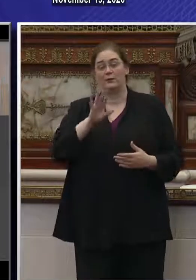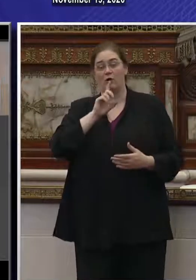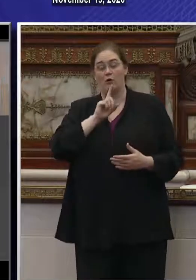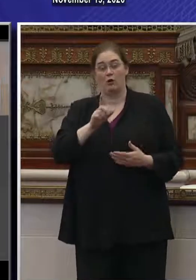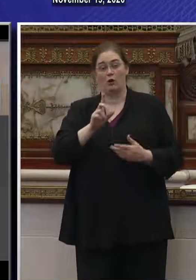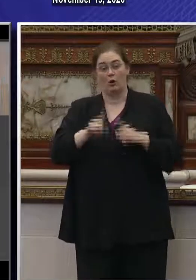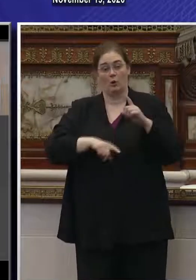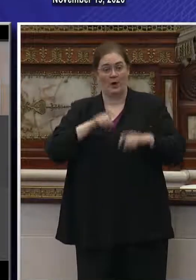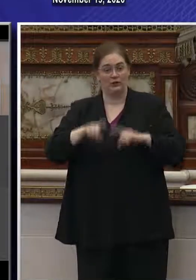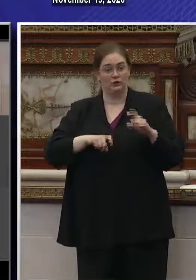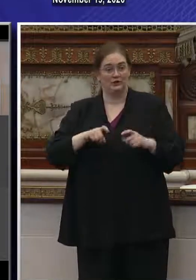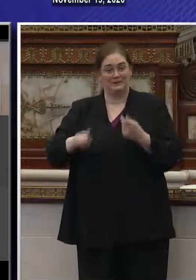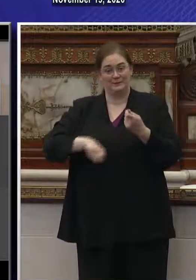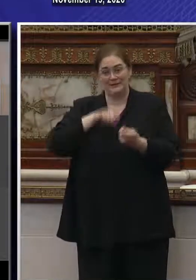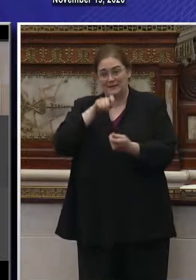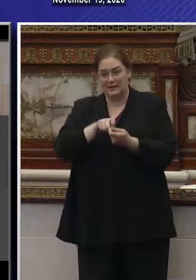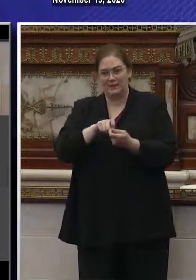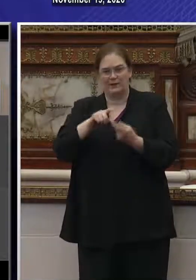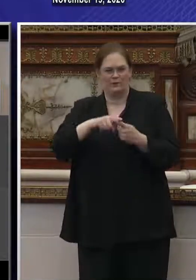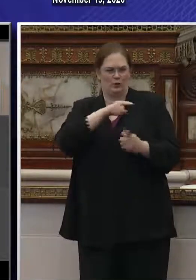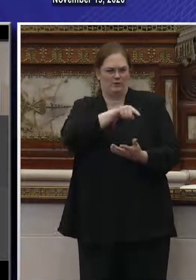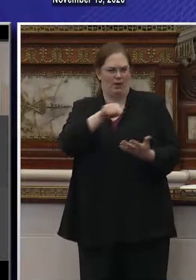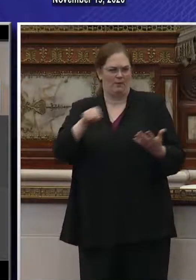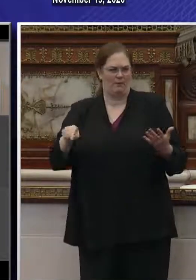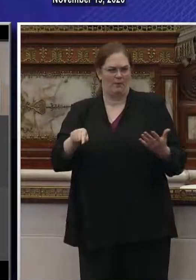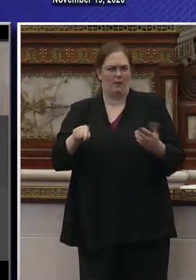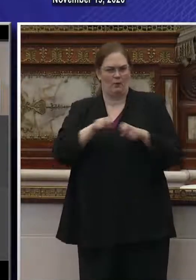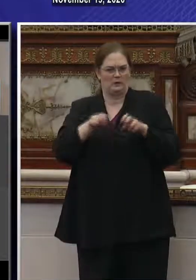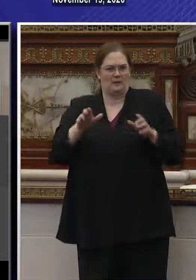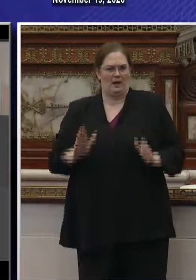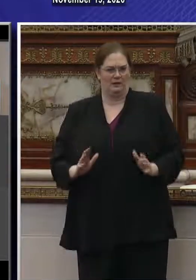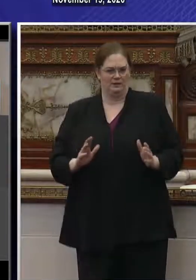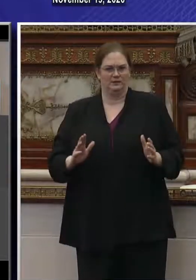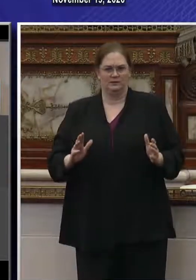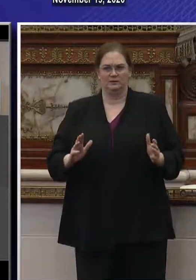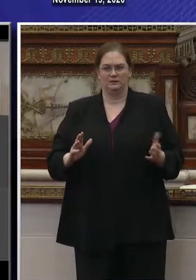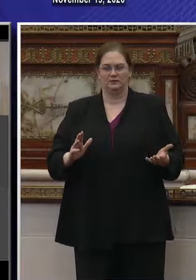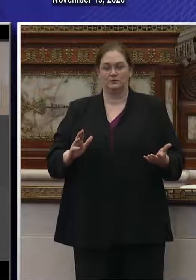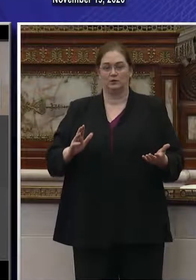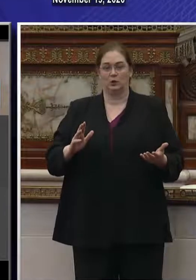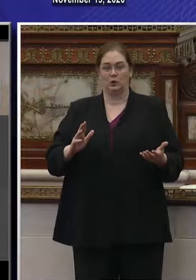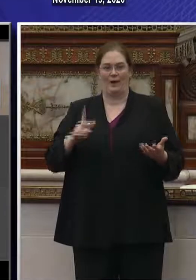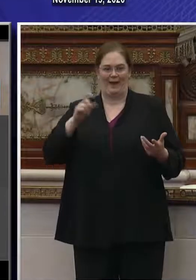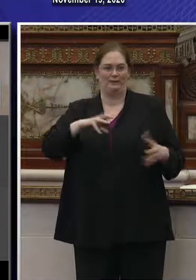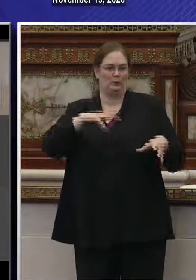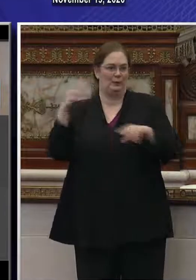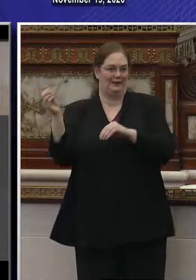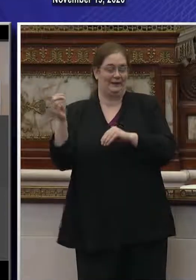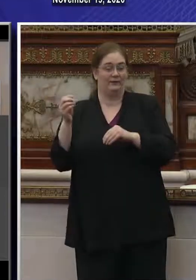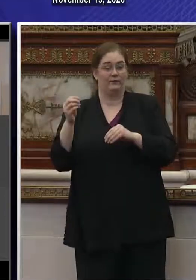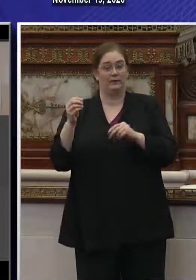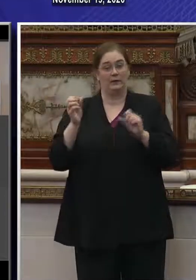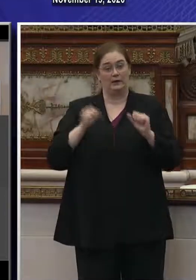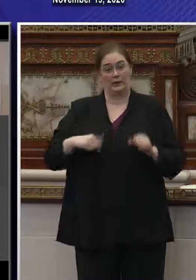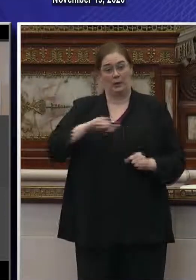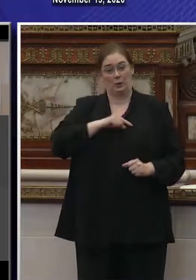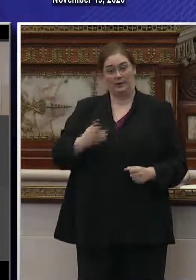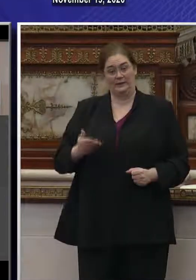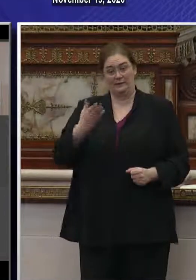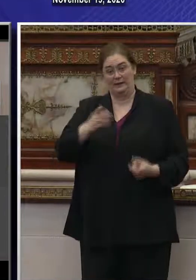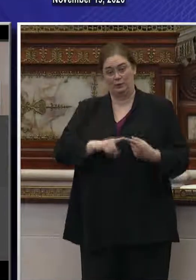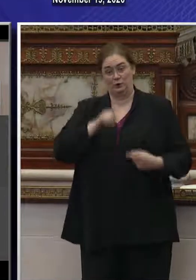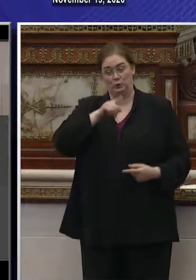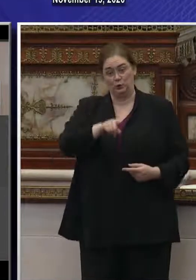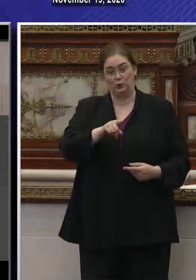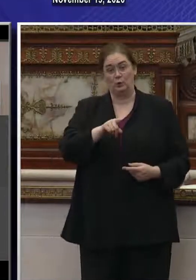questions specifically for some of the panelists that will have to leave us, may we submit them to